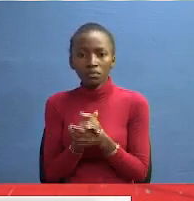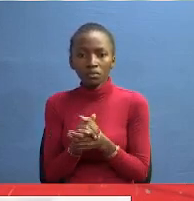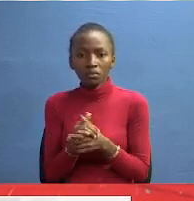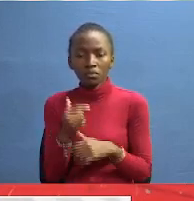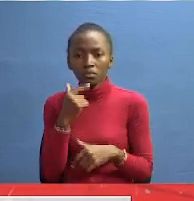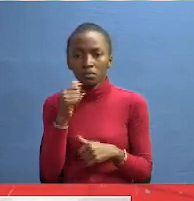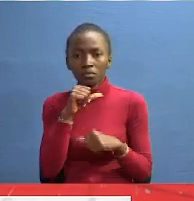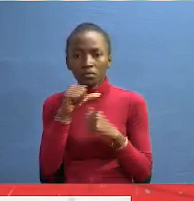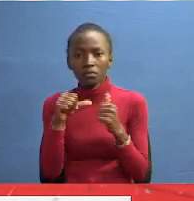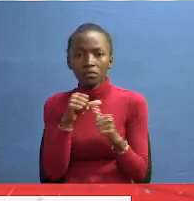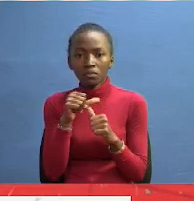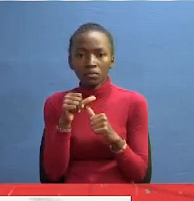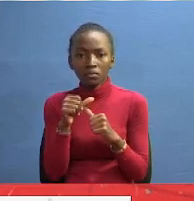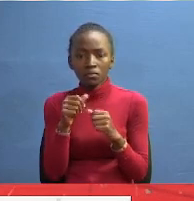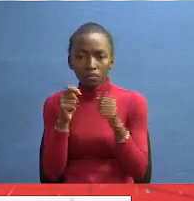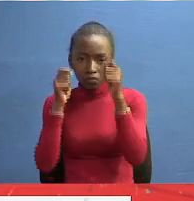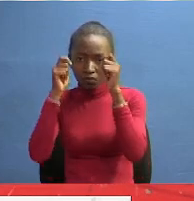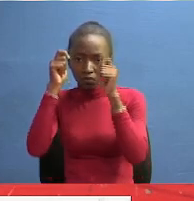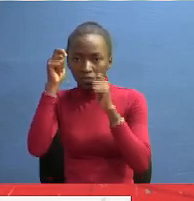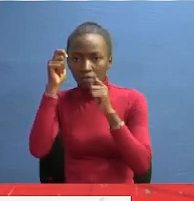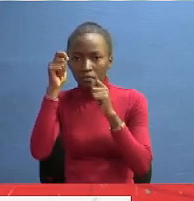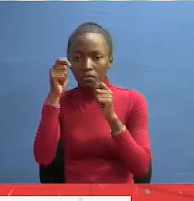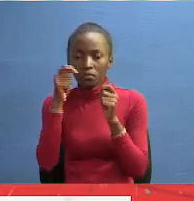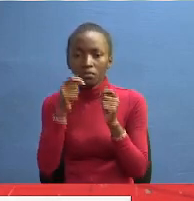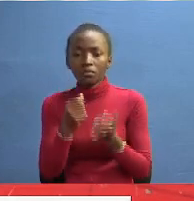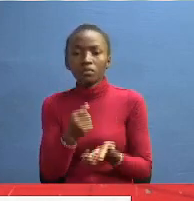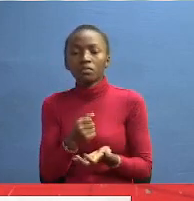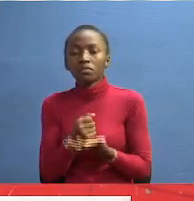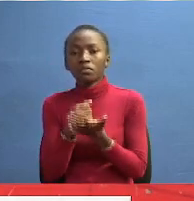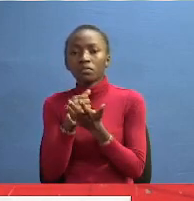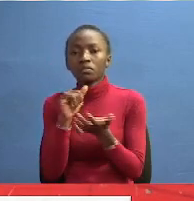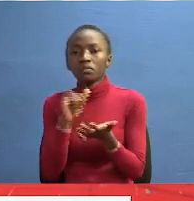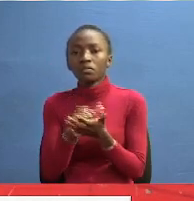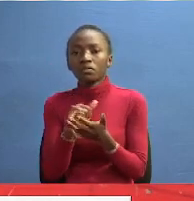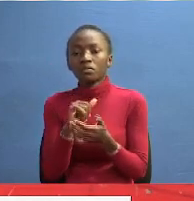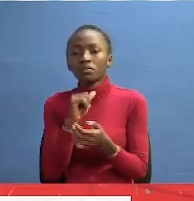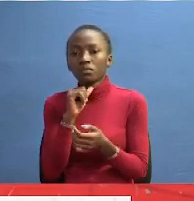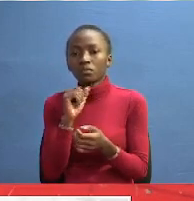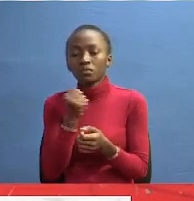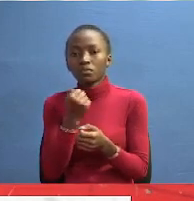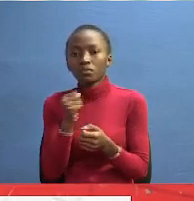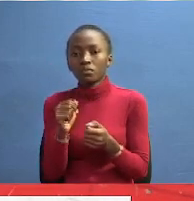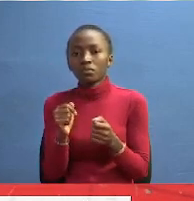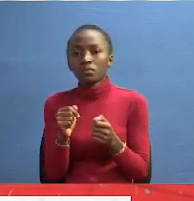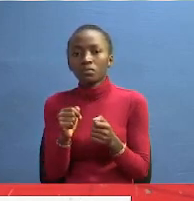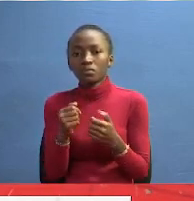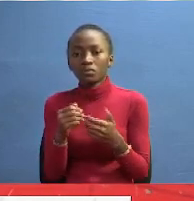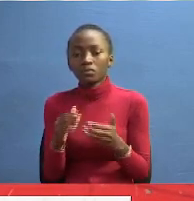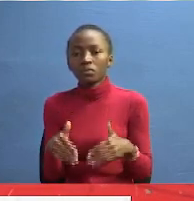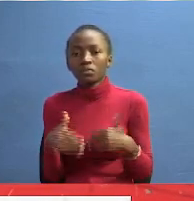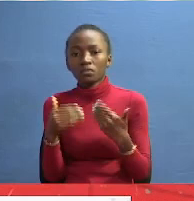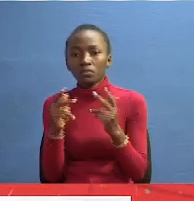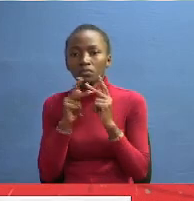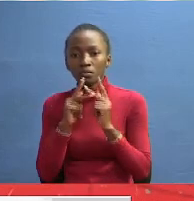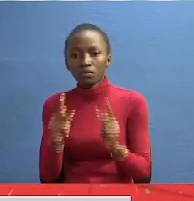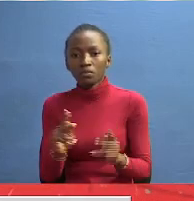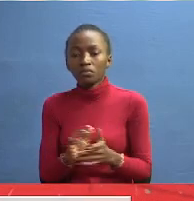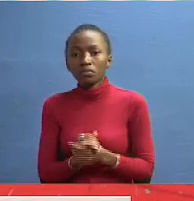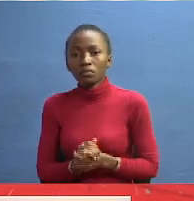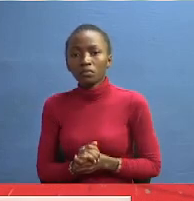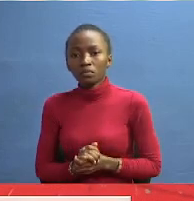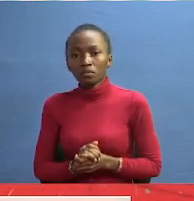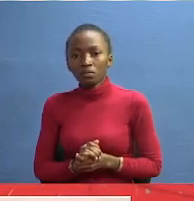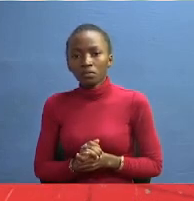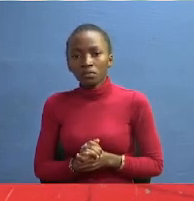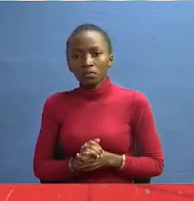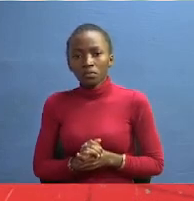not necessarily mean that there is going to be peace. What that simply means is this, that